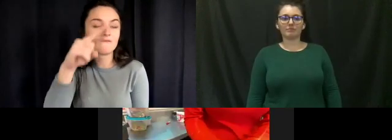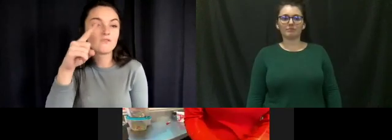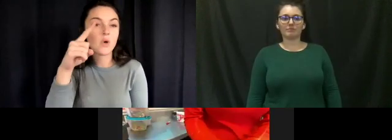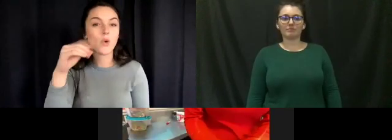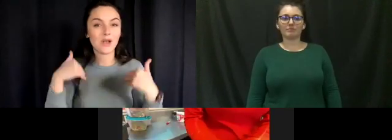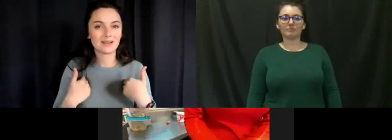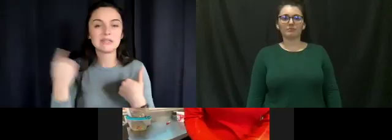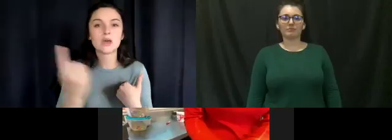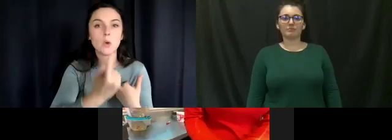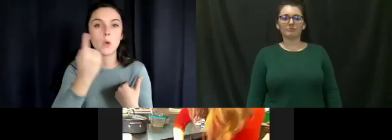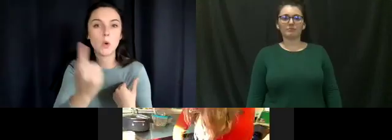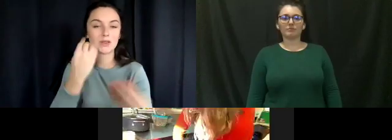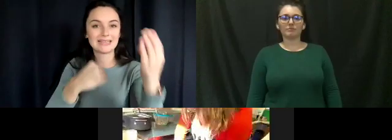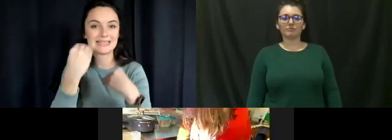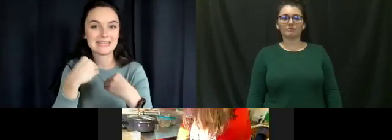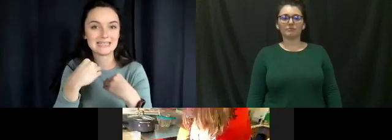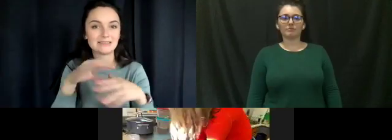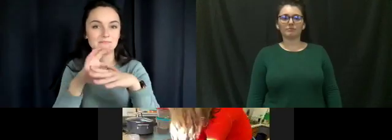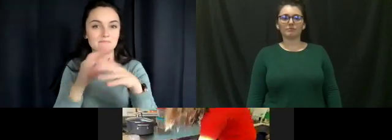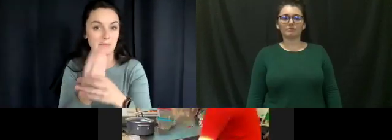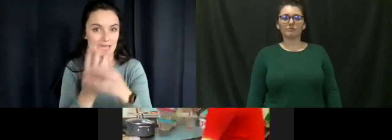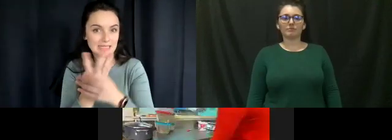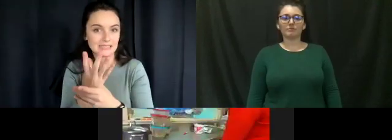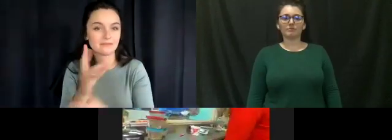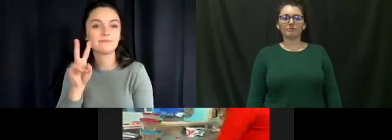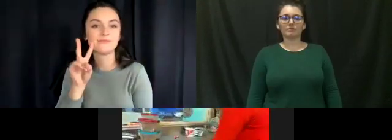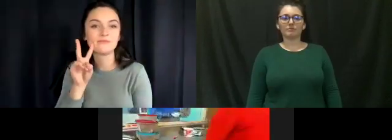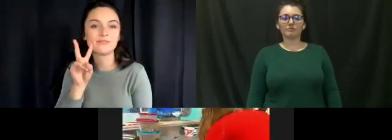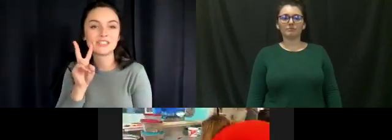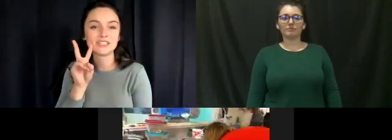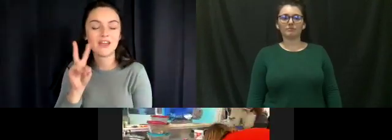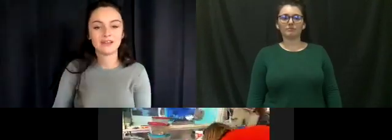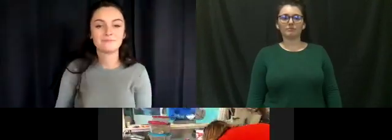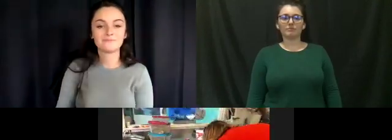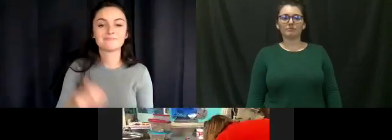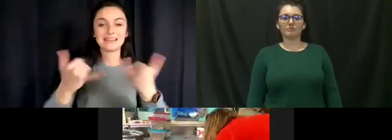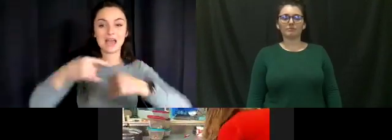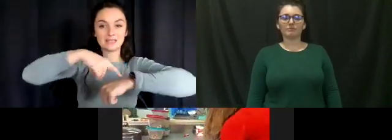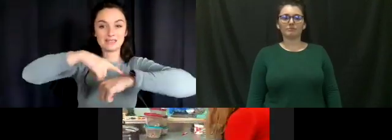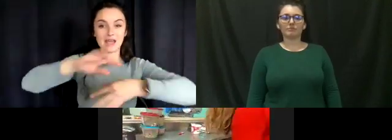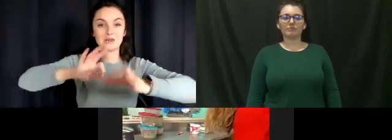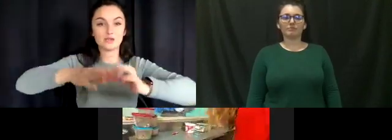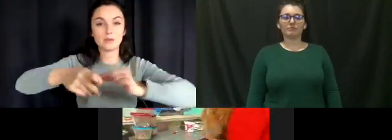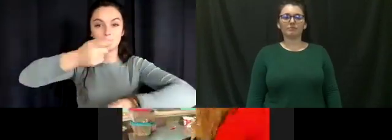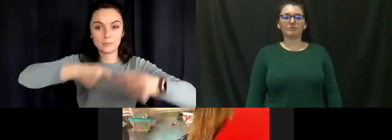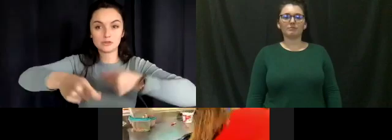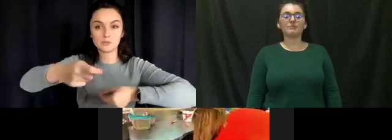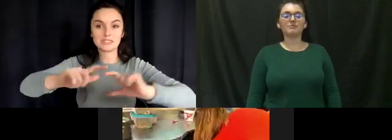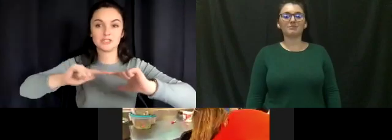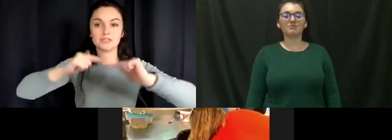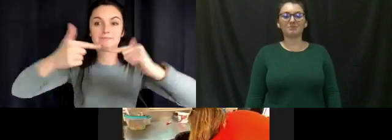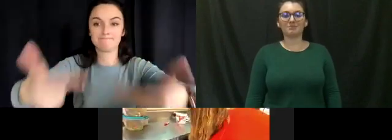to supplement them. If we look, let's see what's in here. Primate